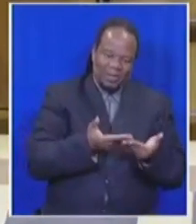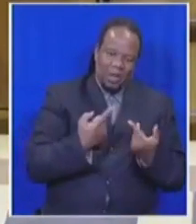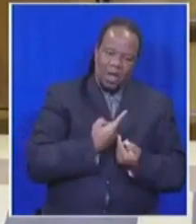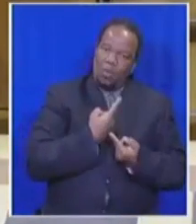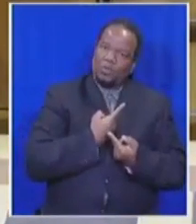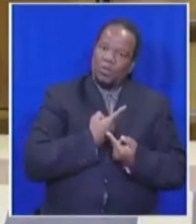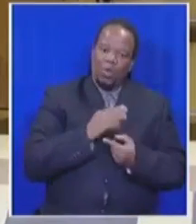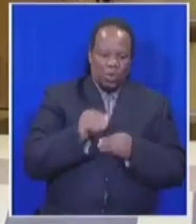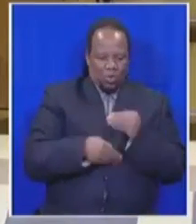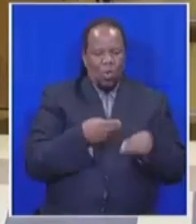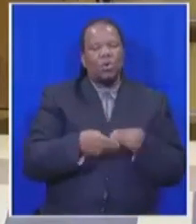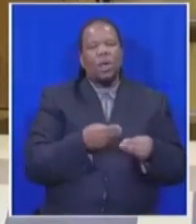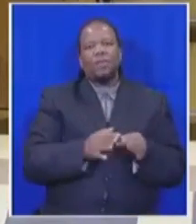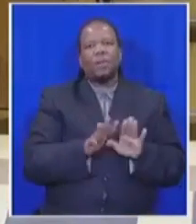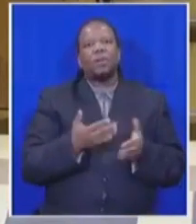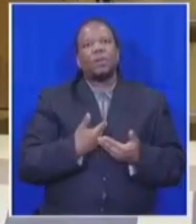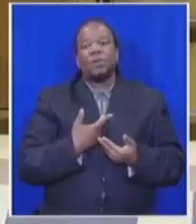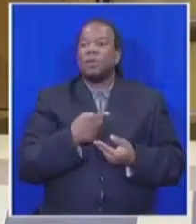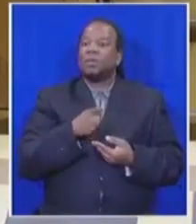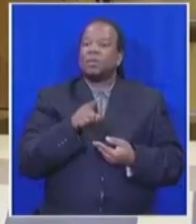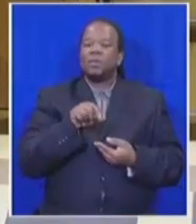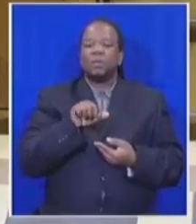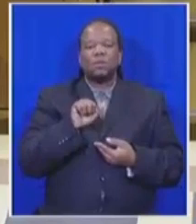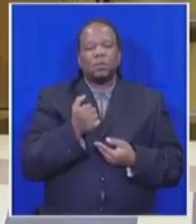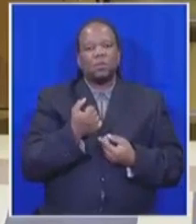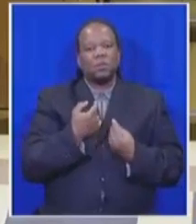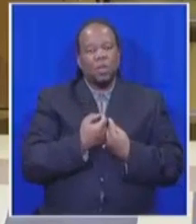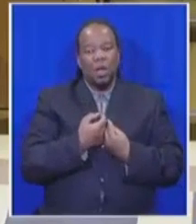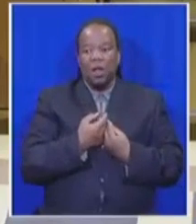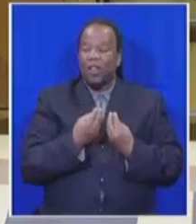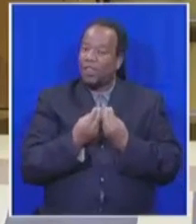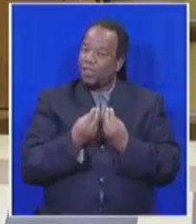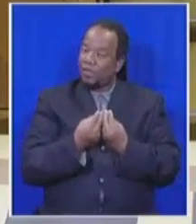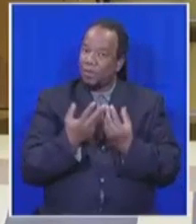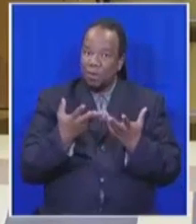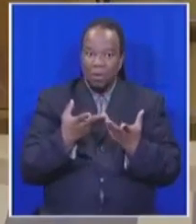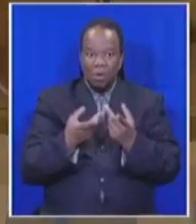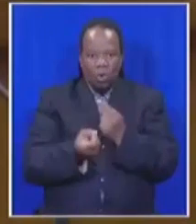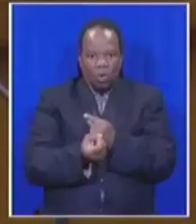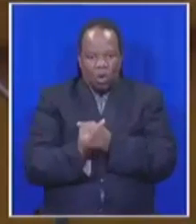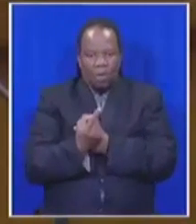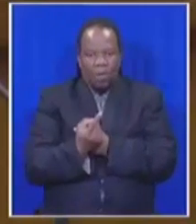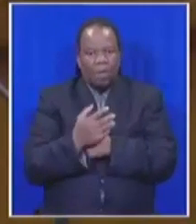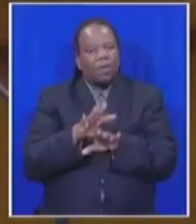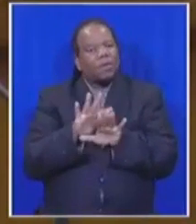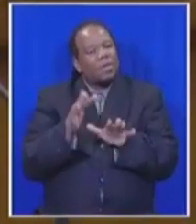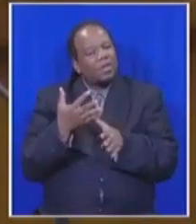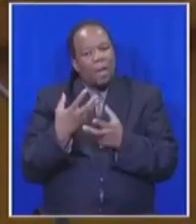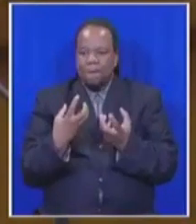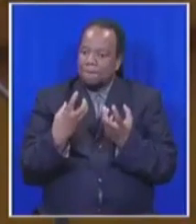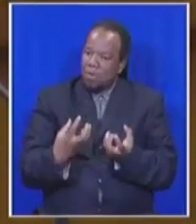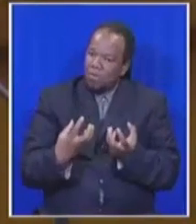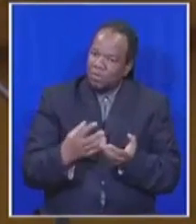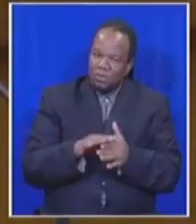We regret that the non-performing economy has made it difficult to overcome unemployment, poverty, and